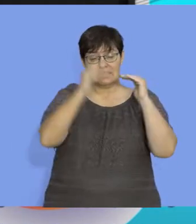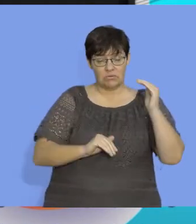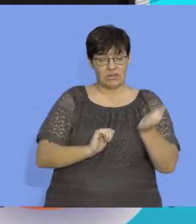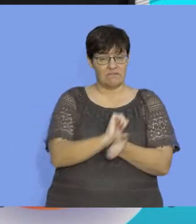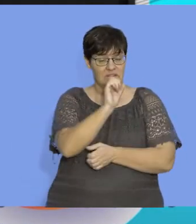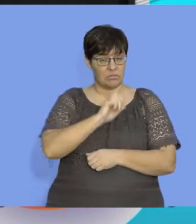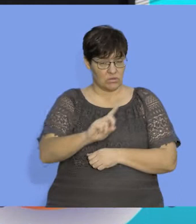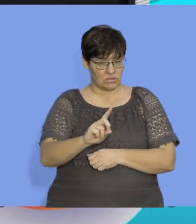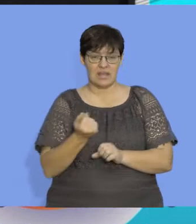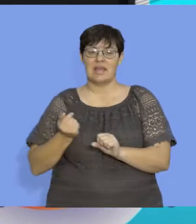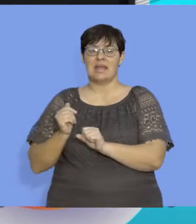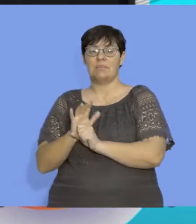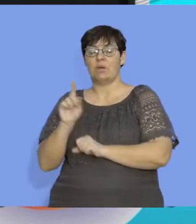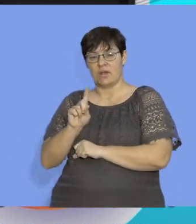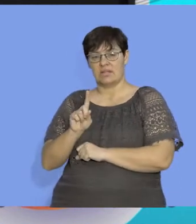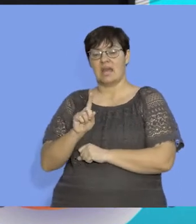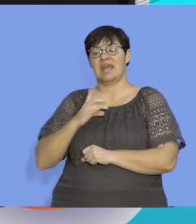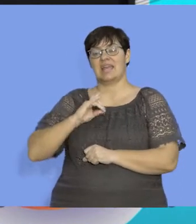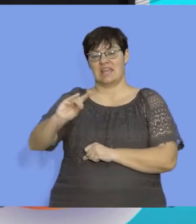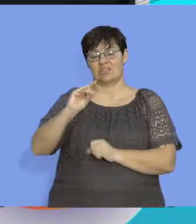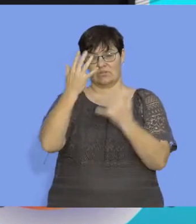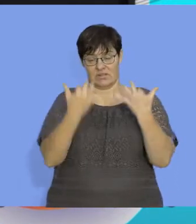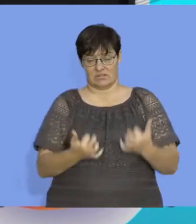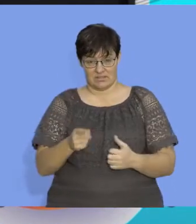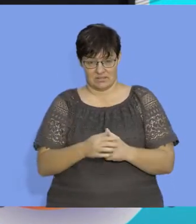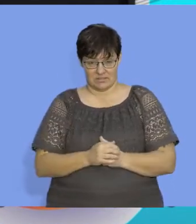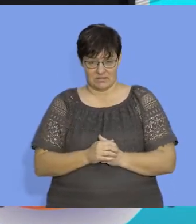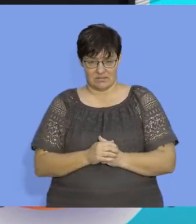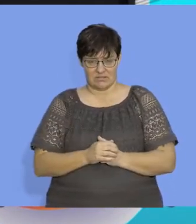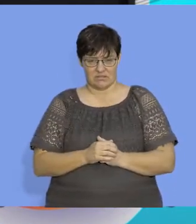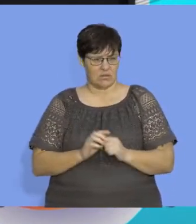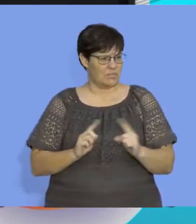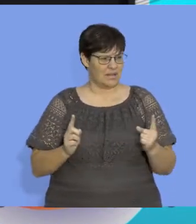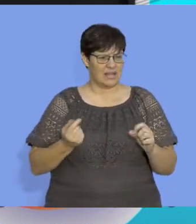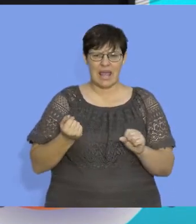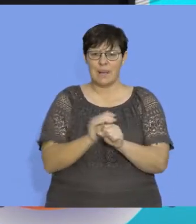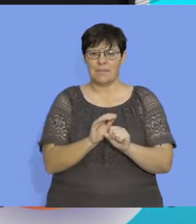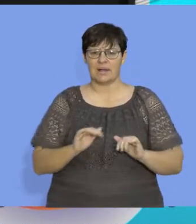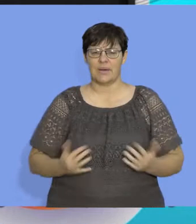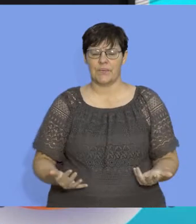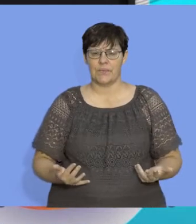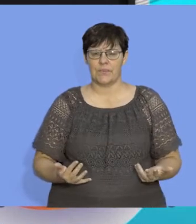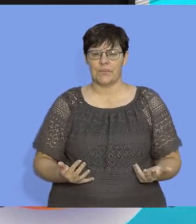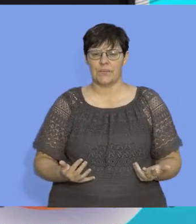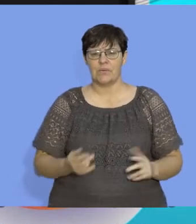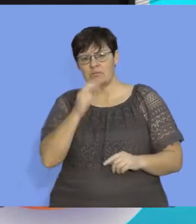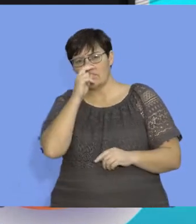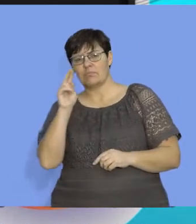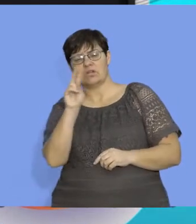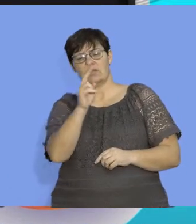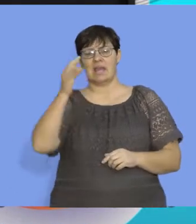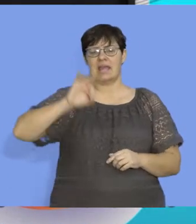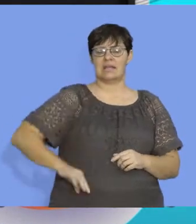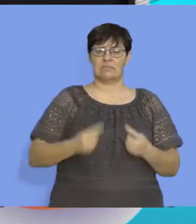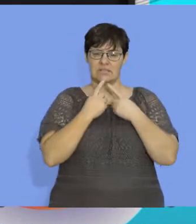cash budget. But how does it impact on my projected income statement?